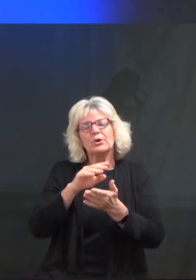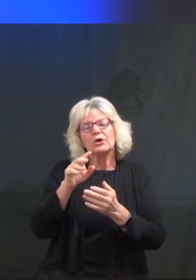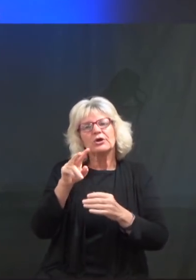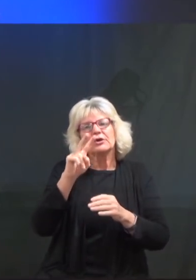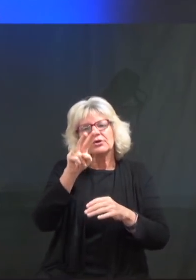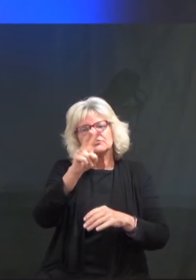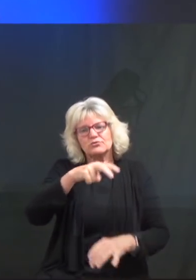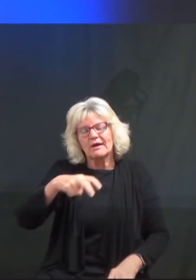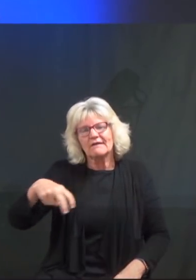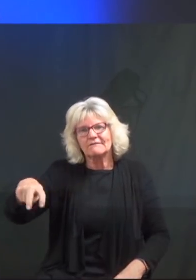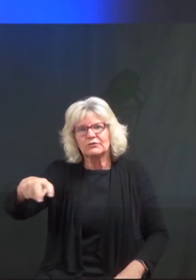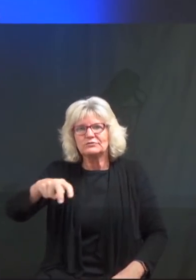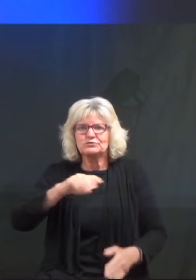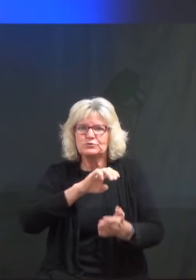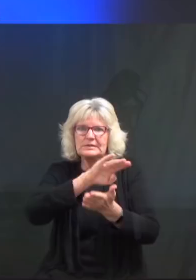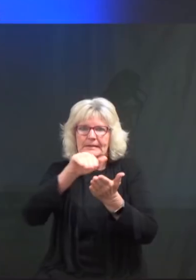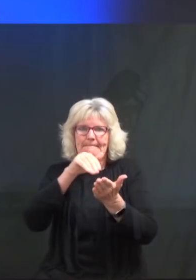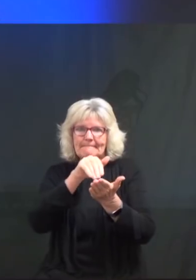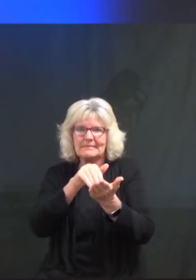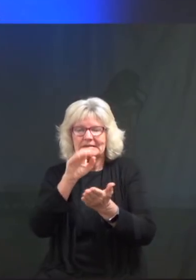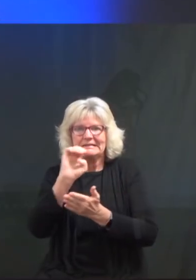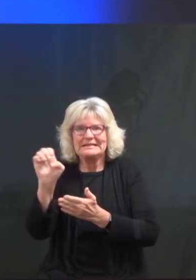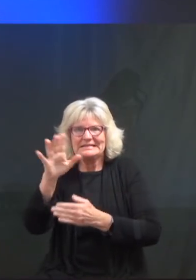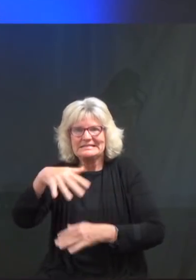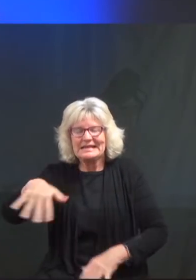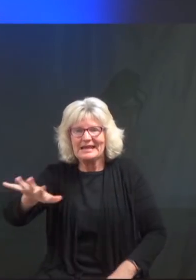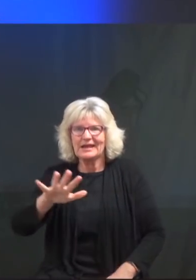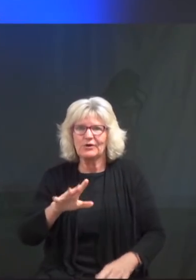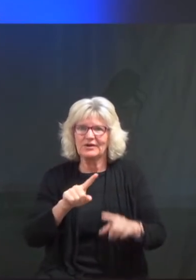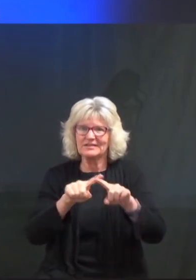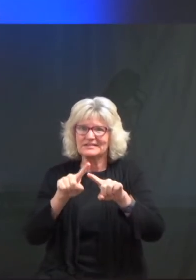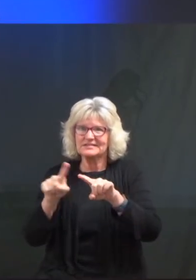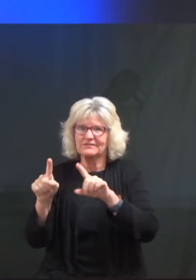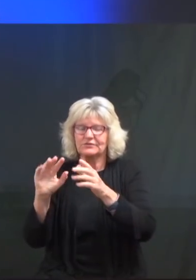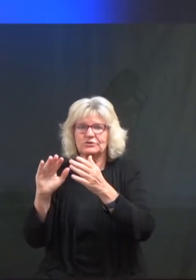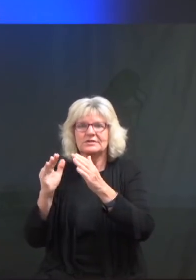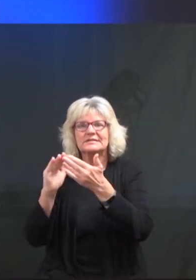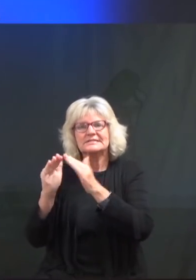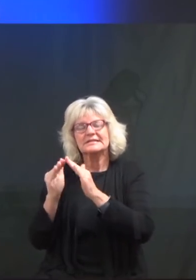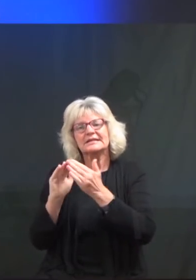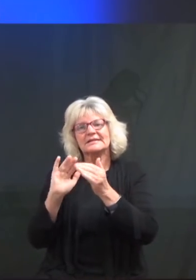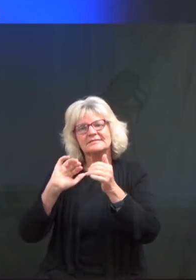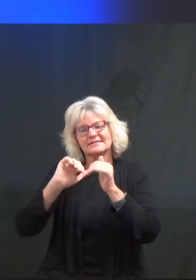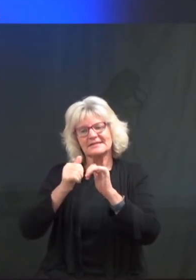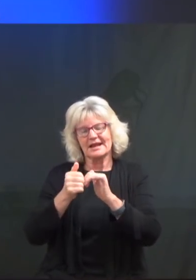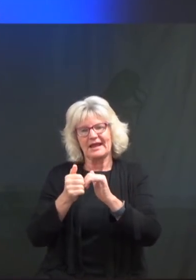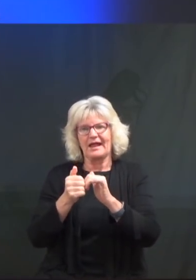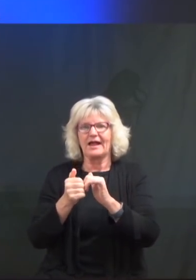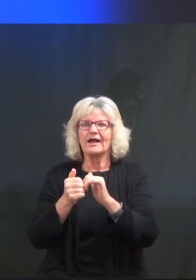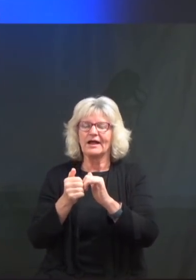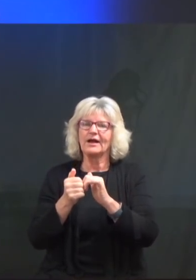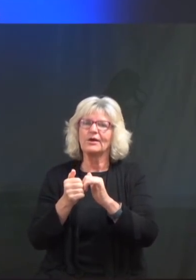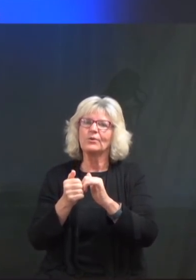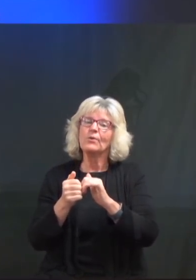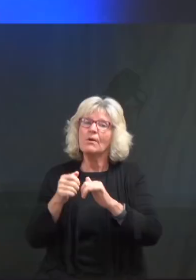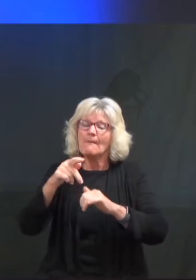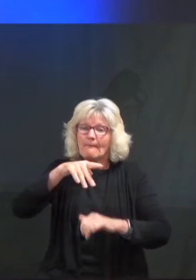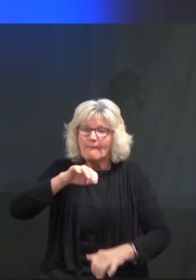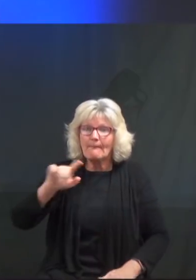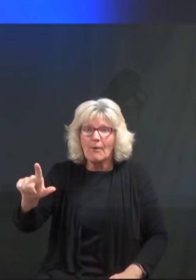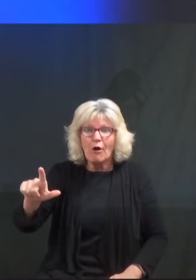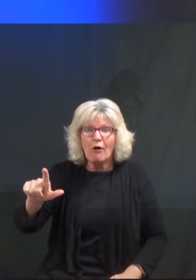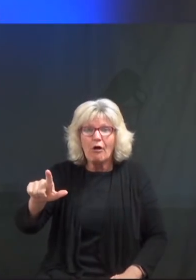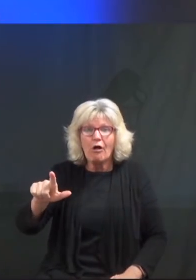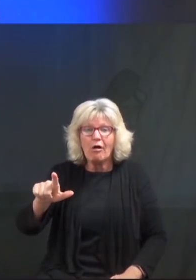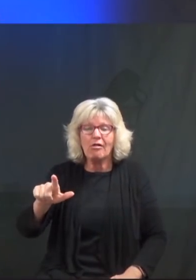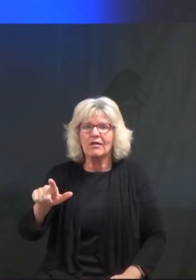try to find the different locations, the different cities that he was in, and how he took Jesus to the